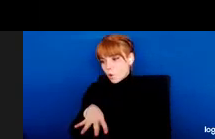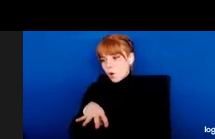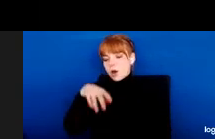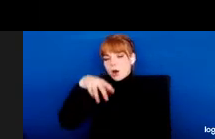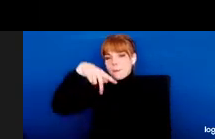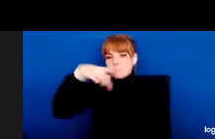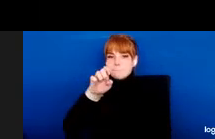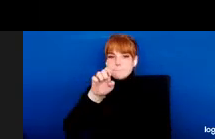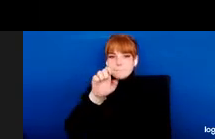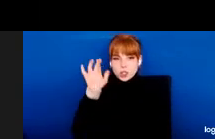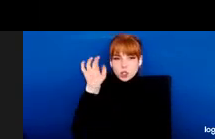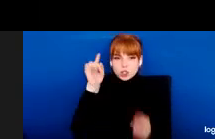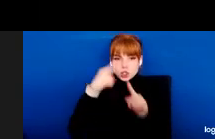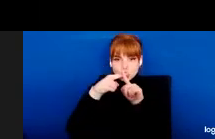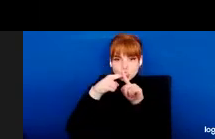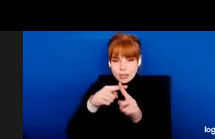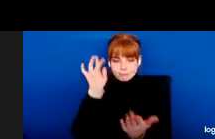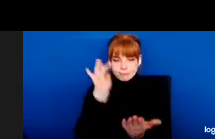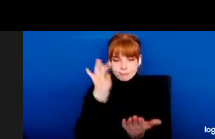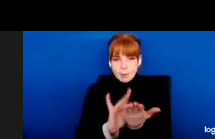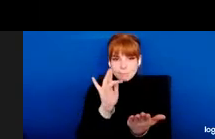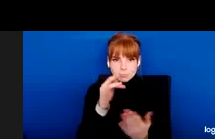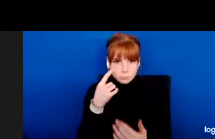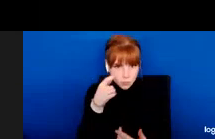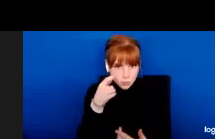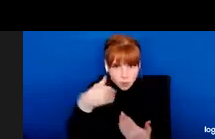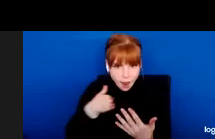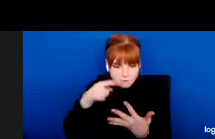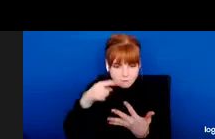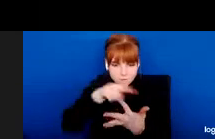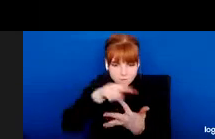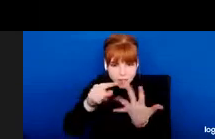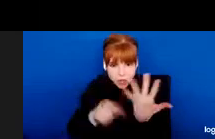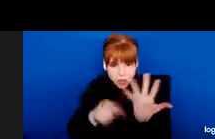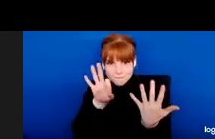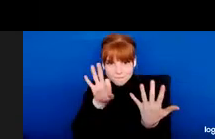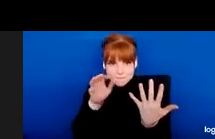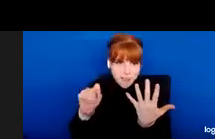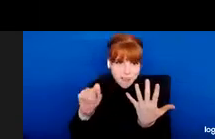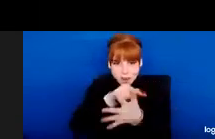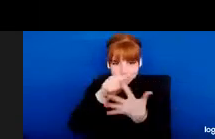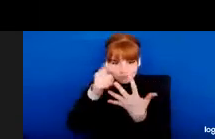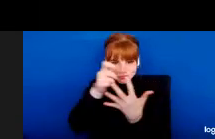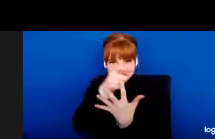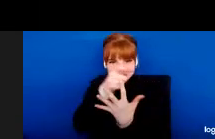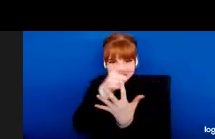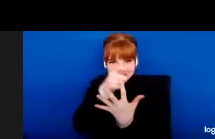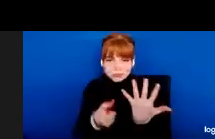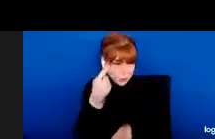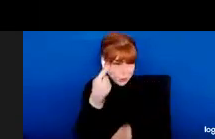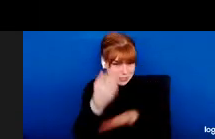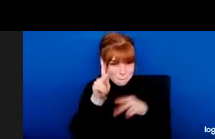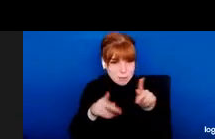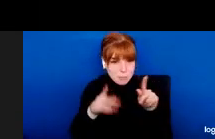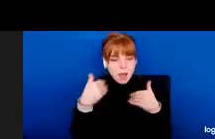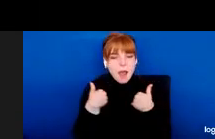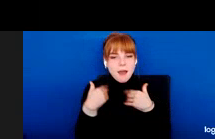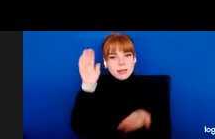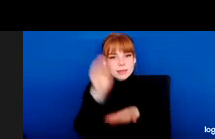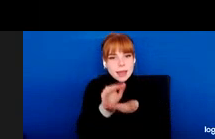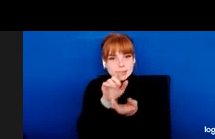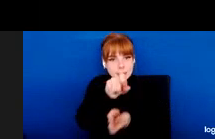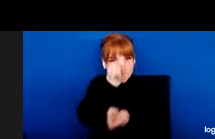screen. That's because we got fat fingers, right? Trying to use devices. And for some of us, our motion may even be a little bit less precise. So